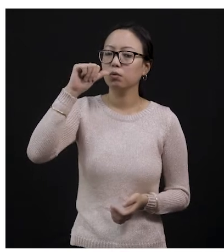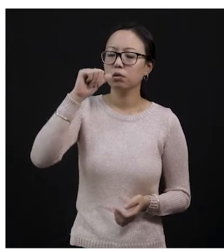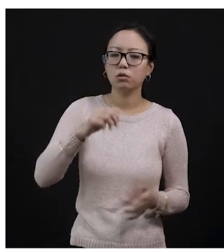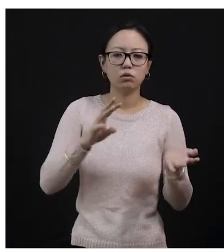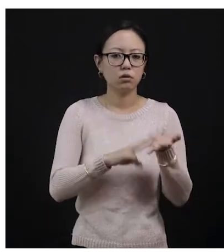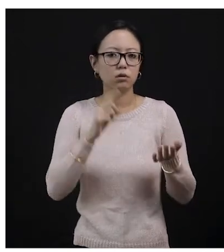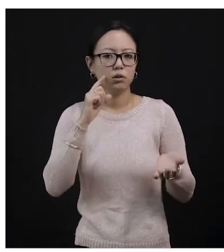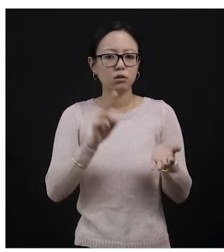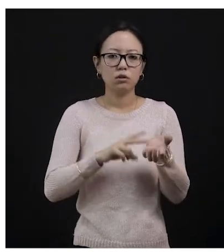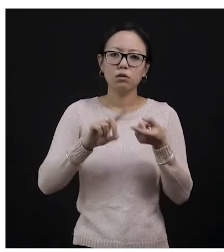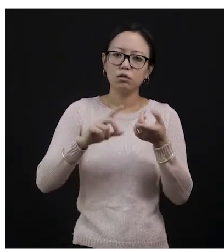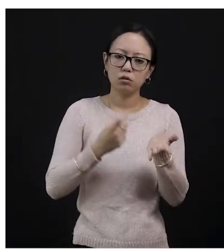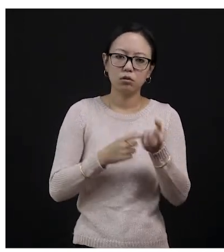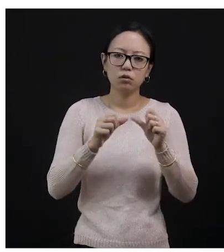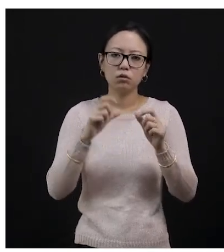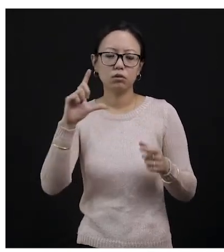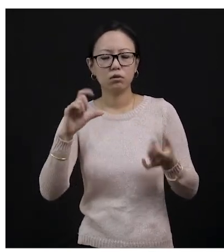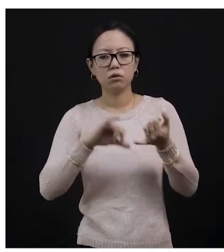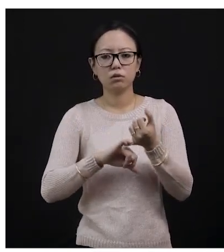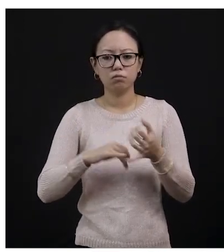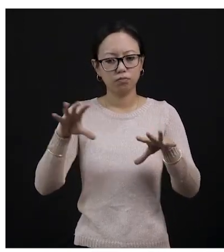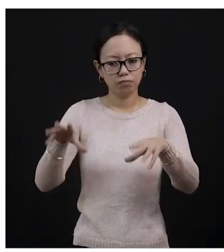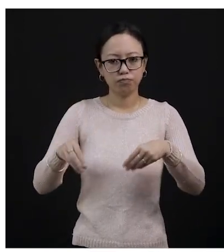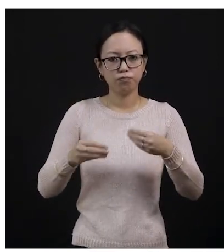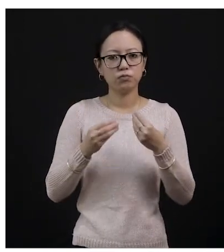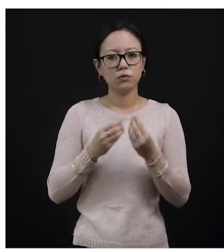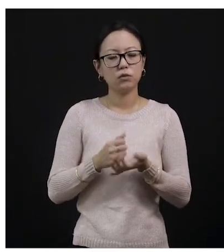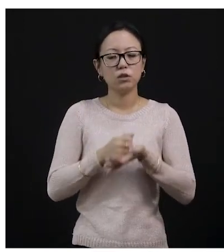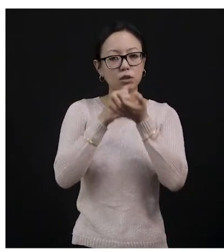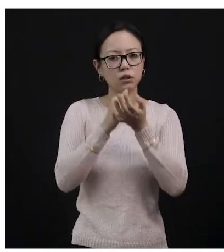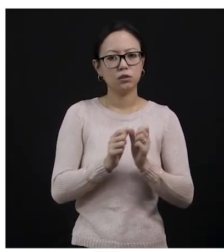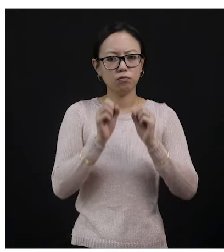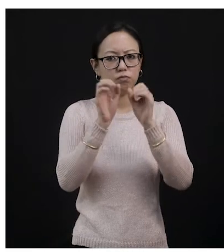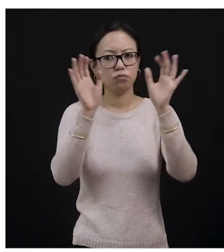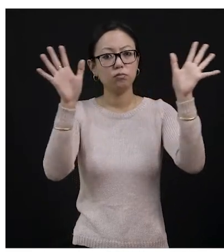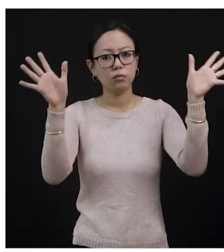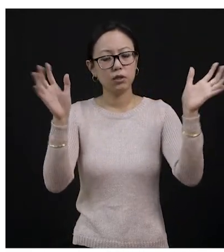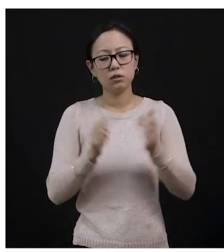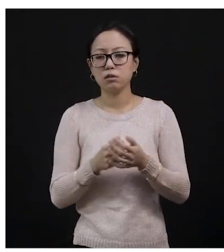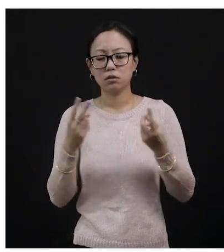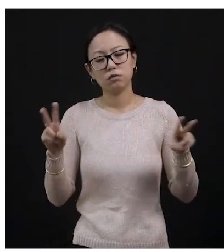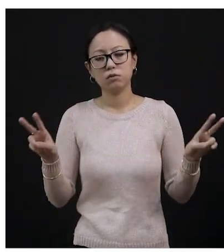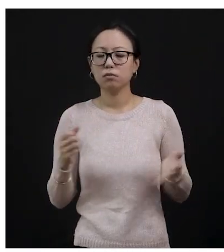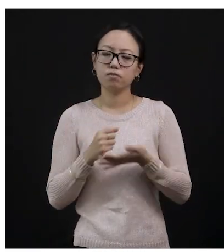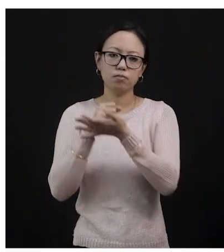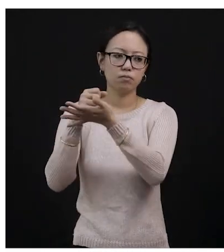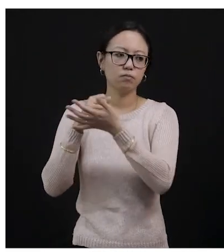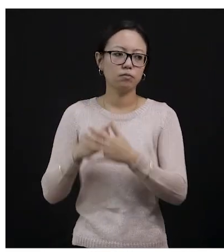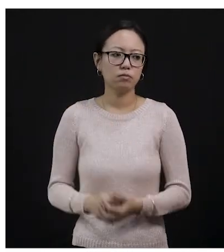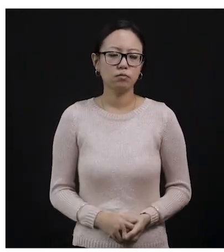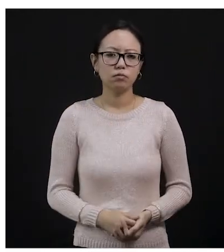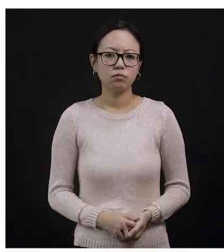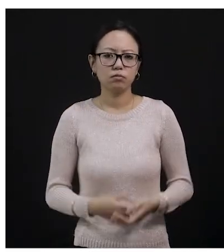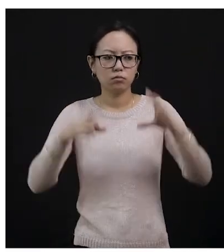from the soil, okay? Then let us see. Have you seen